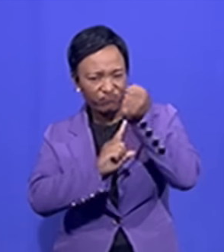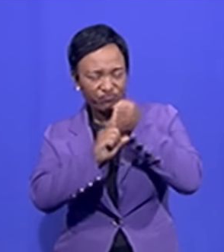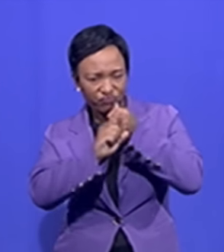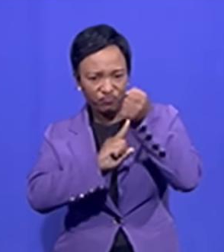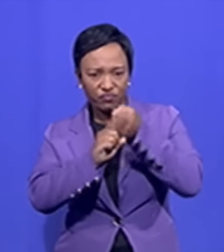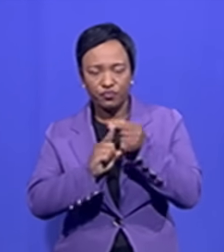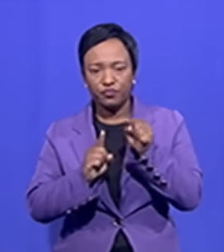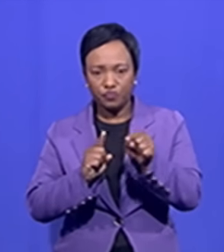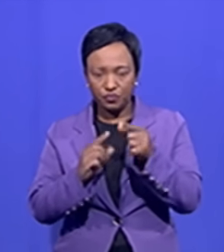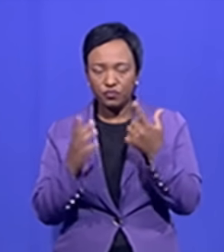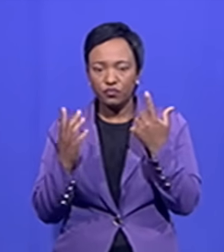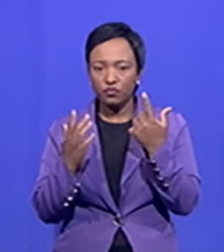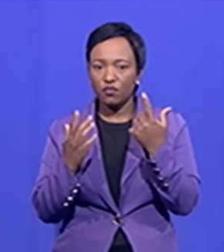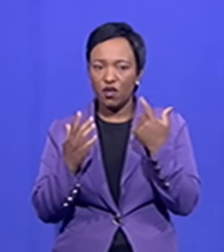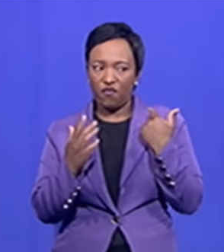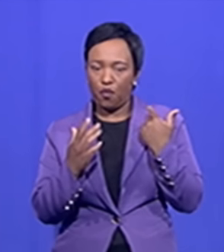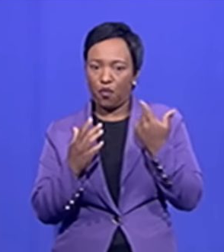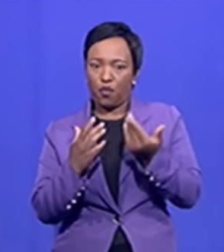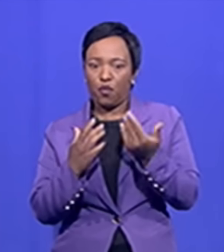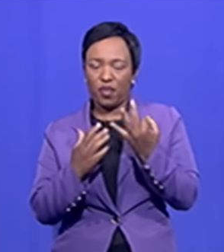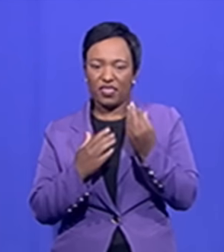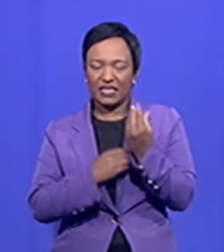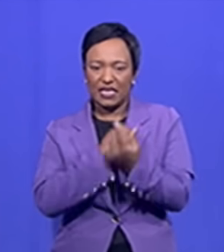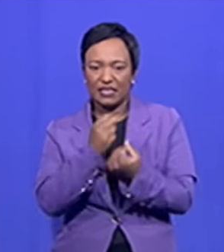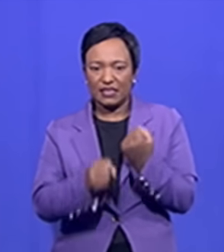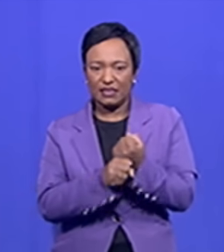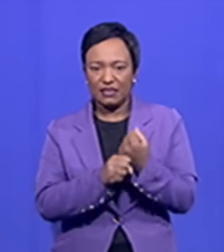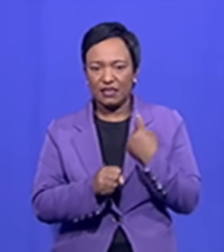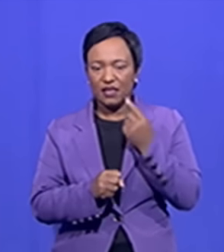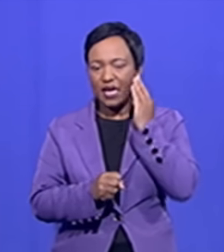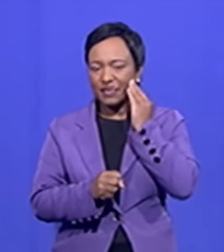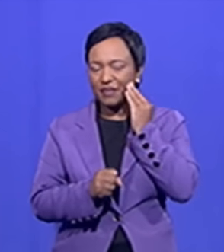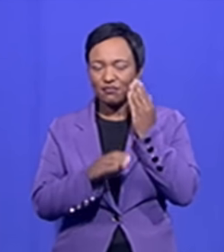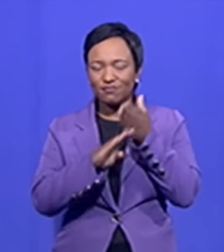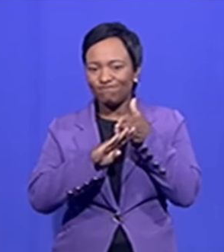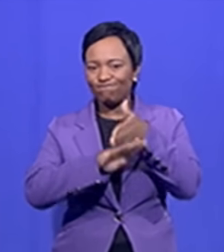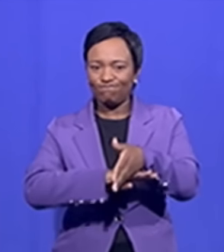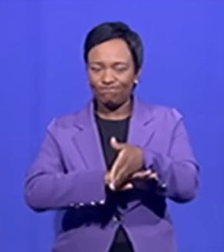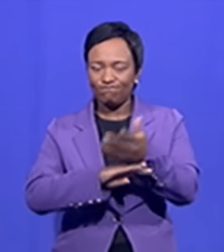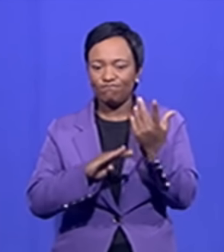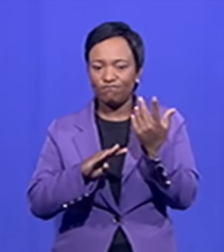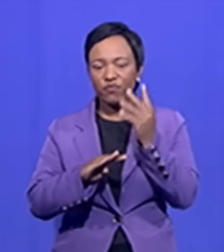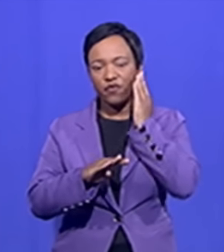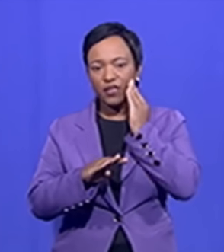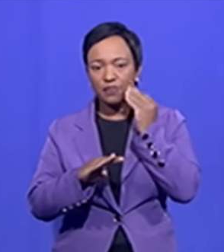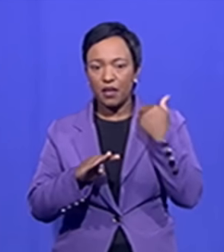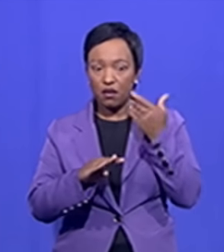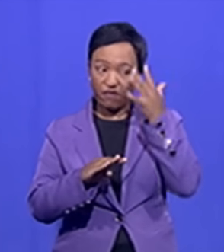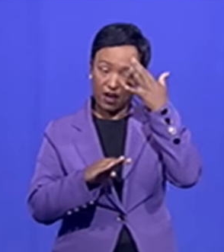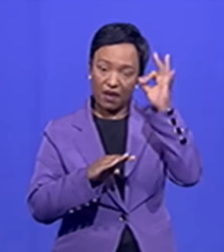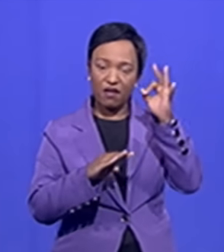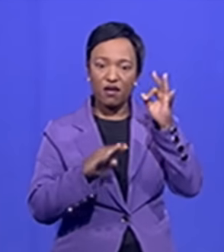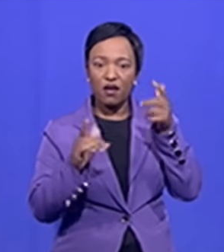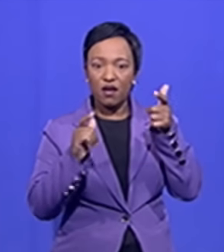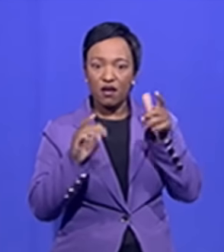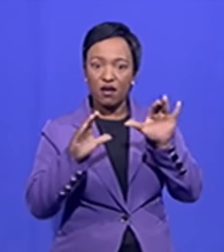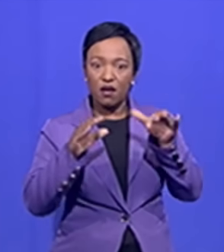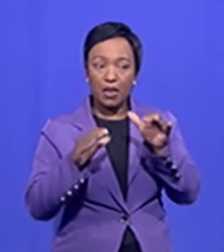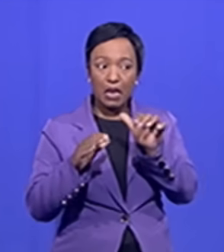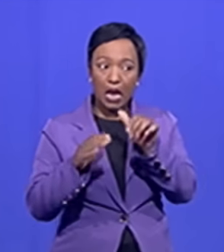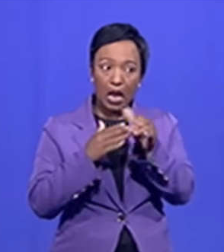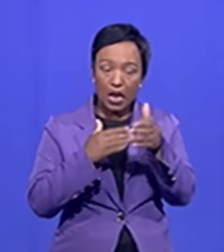113 years of experience, and with all our collected experience in governance that nobody else has in